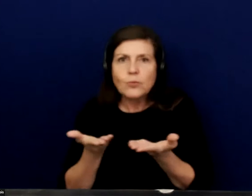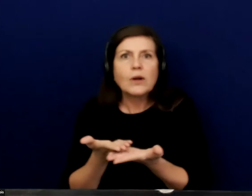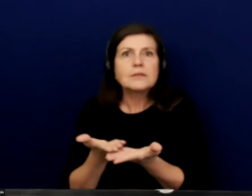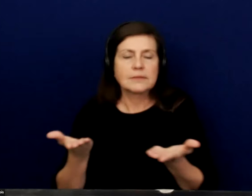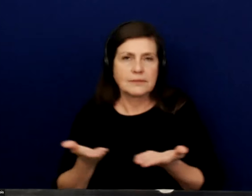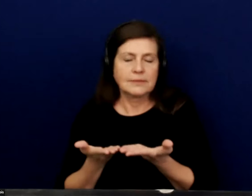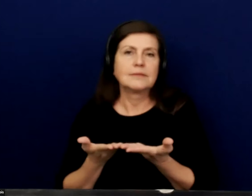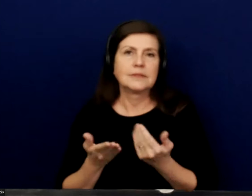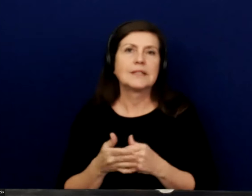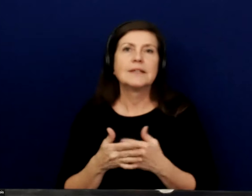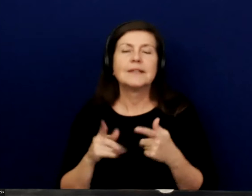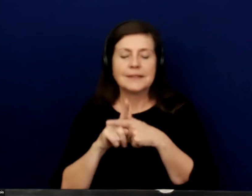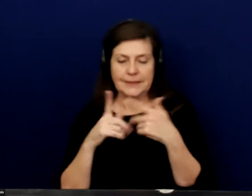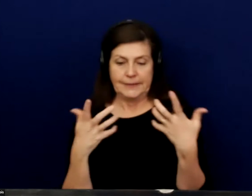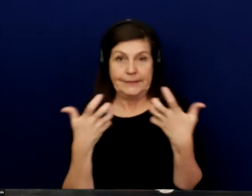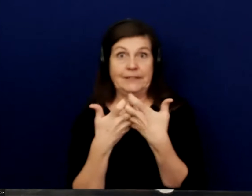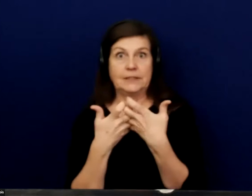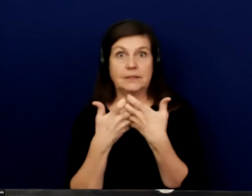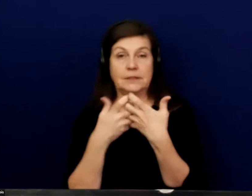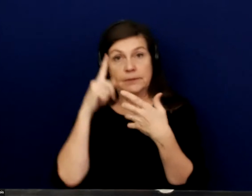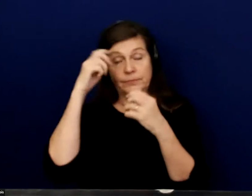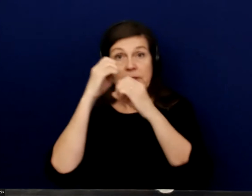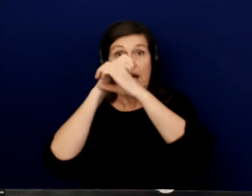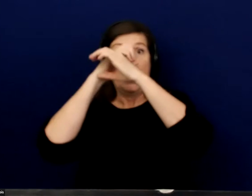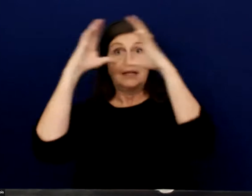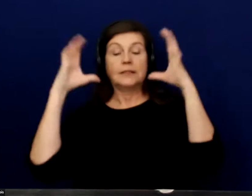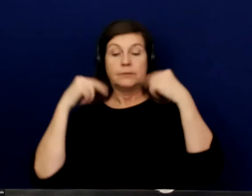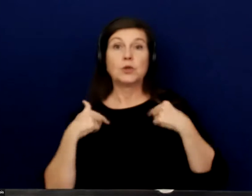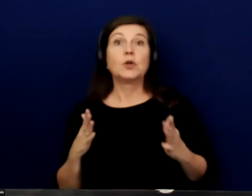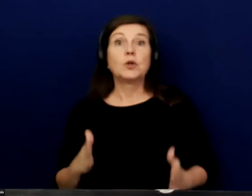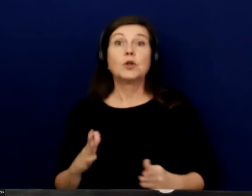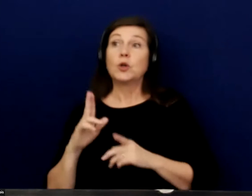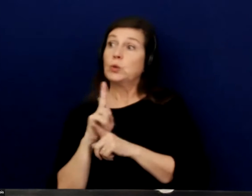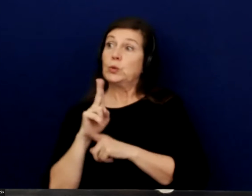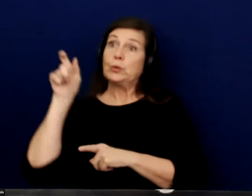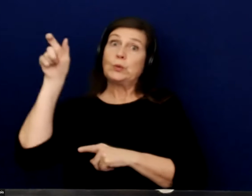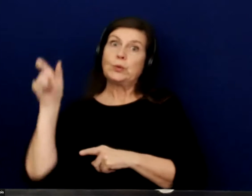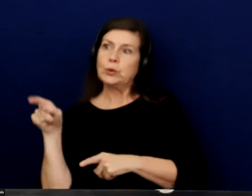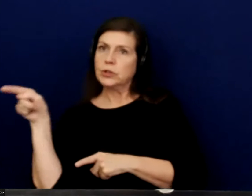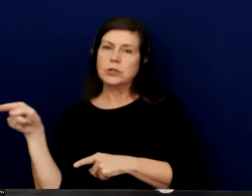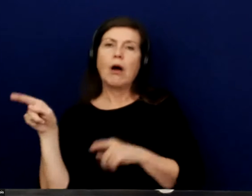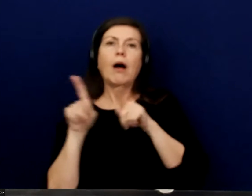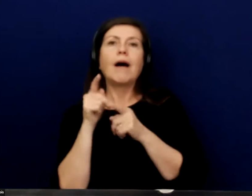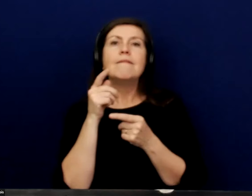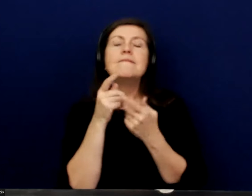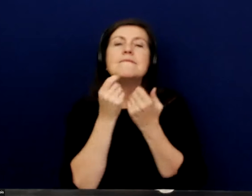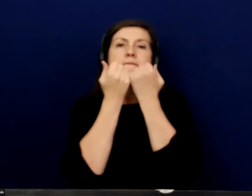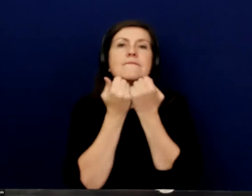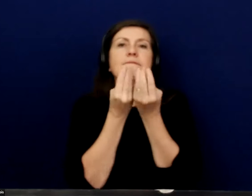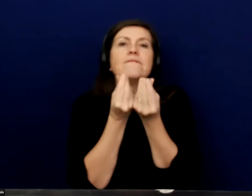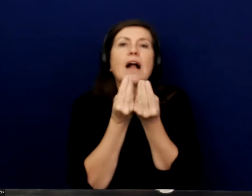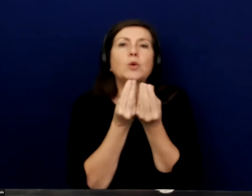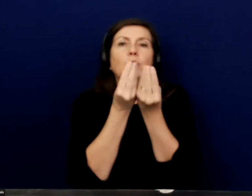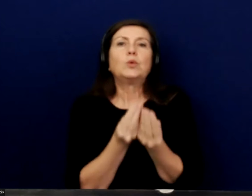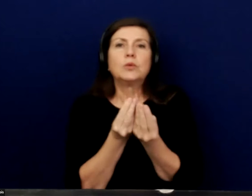to fit the idea of user involvement into the budget, the value of the whole thing, so that this has